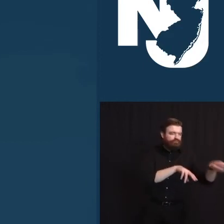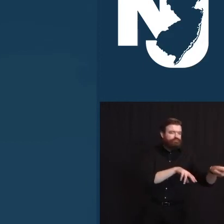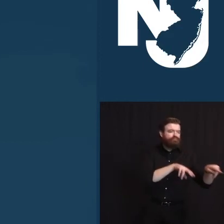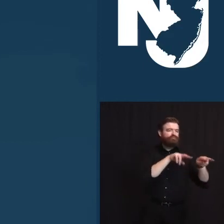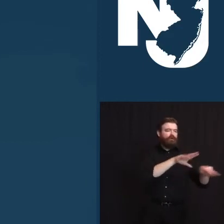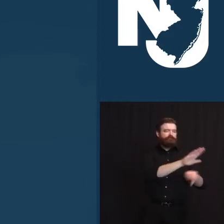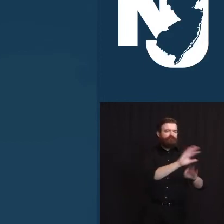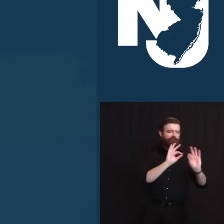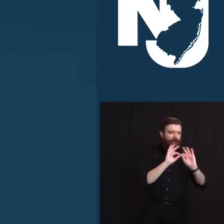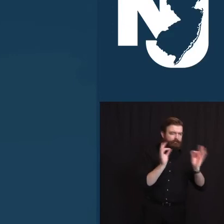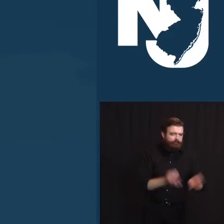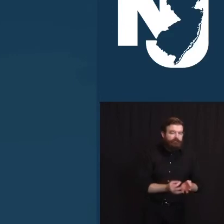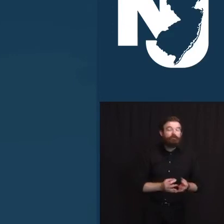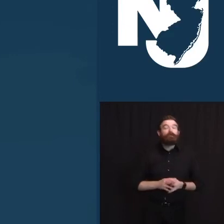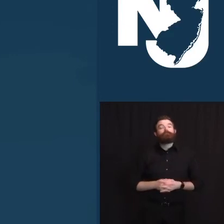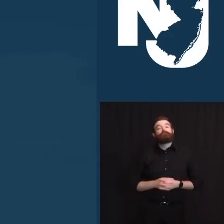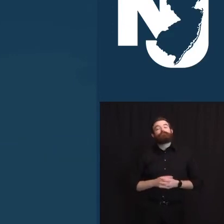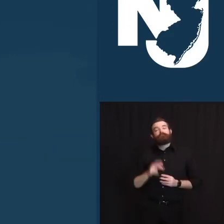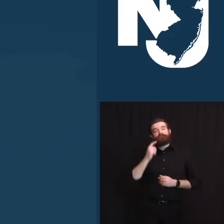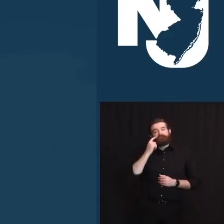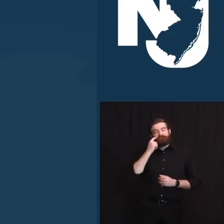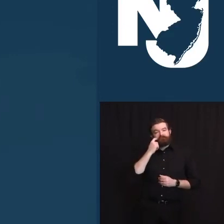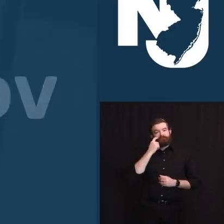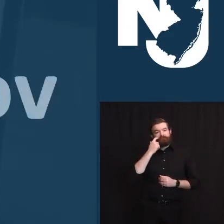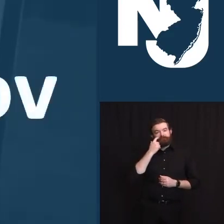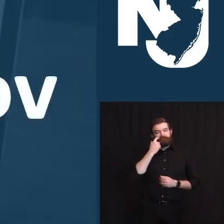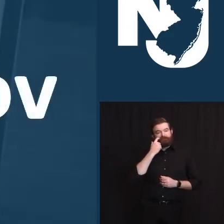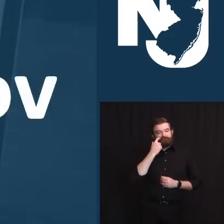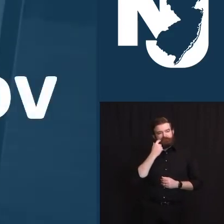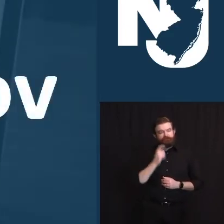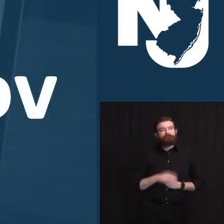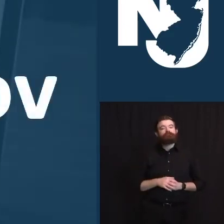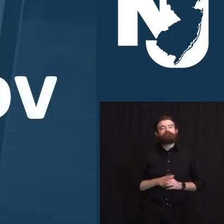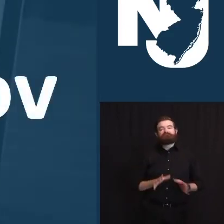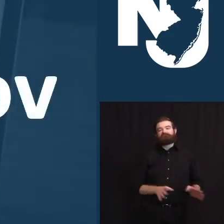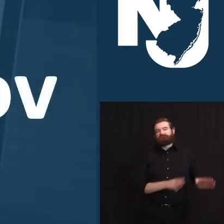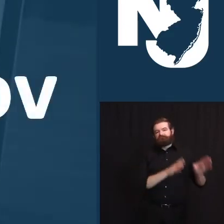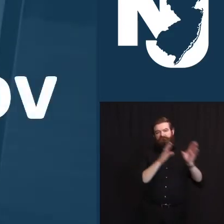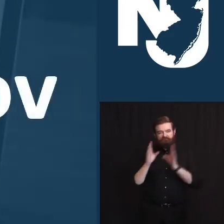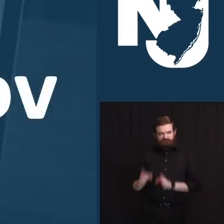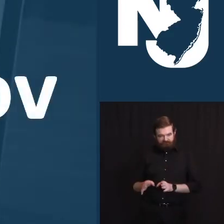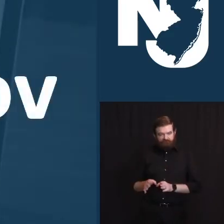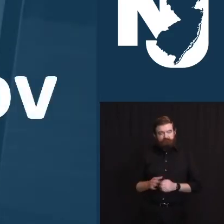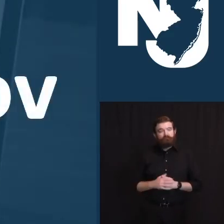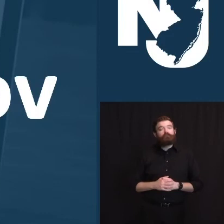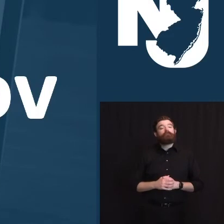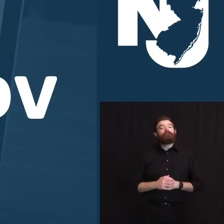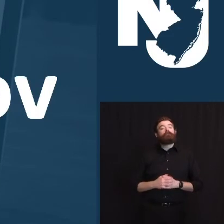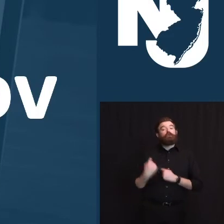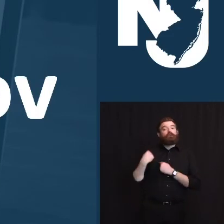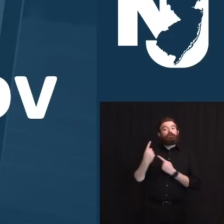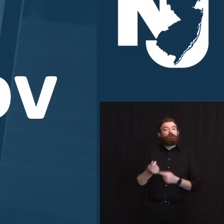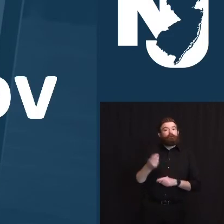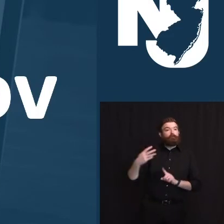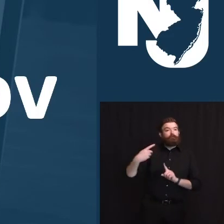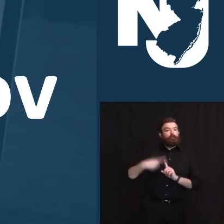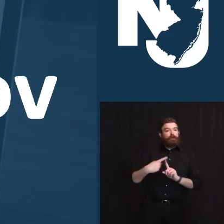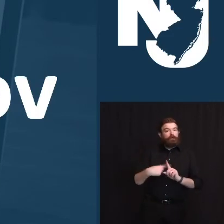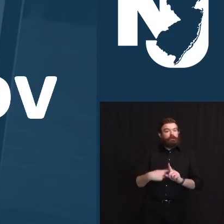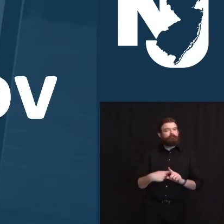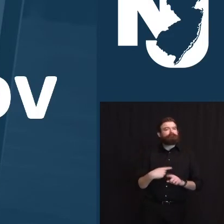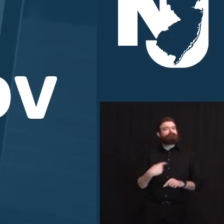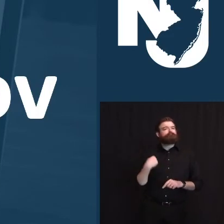palm of his hand. Now, changing gears. Over the past few months, we've been highlighting many of the small businesses who have